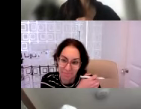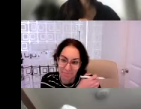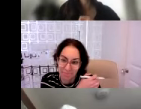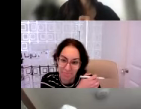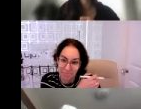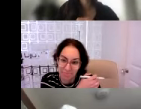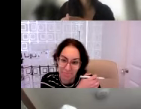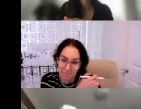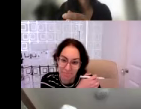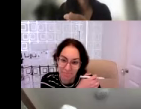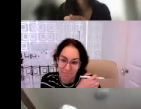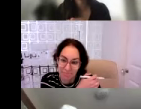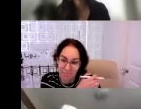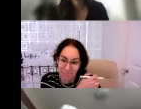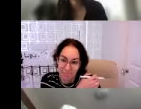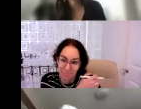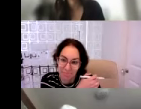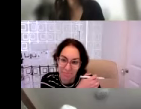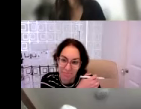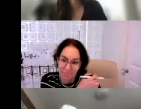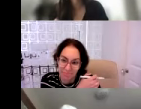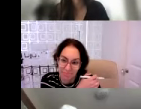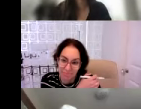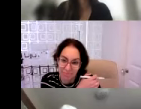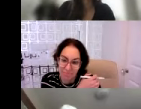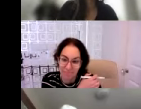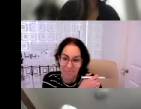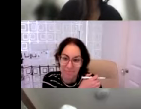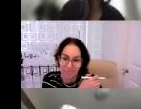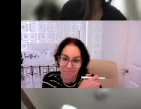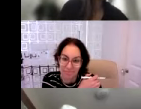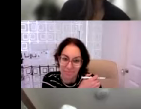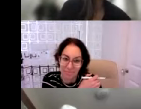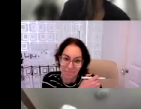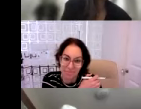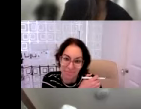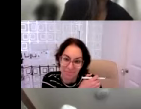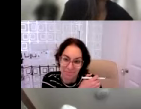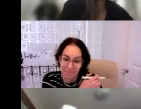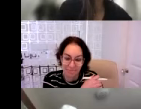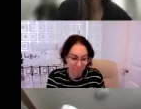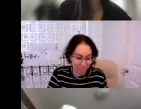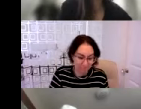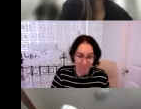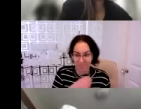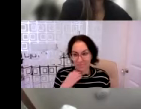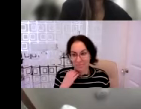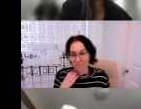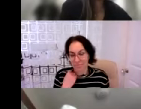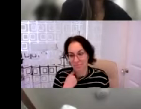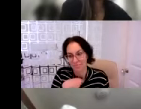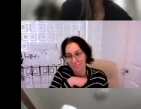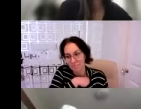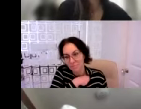but as many of the young people here probably feel, the field is really moving towards Python. The field of data